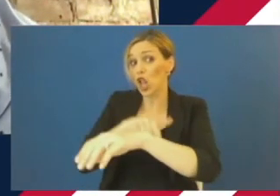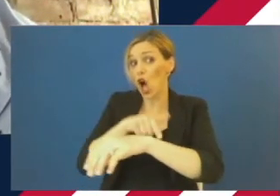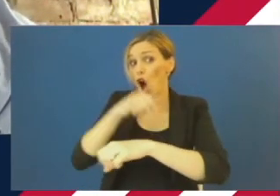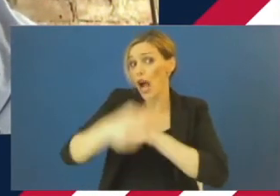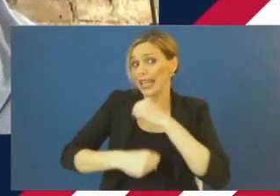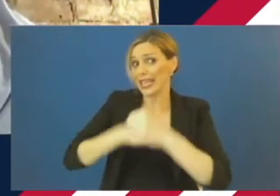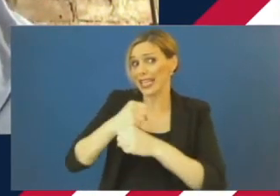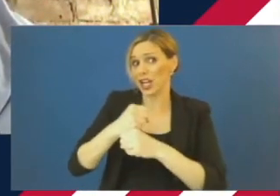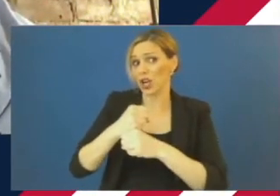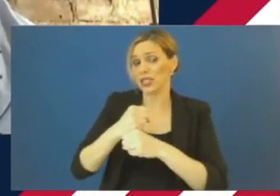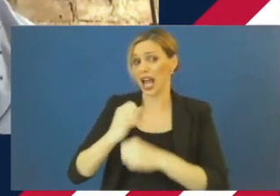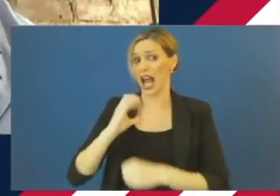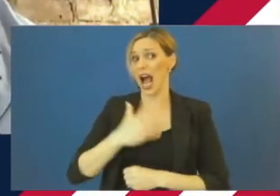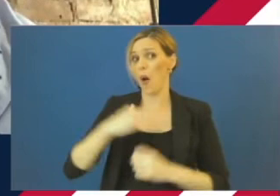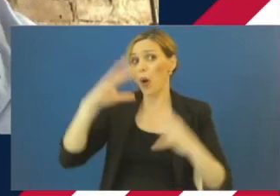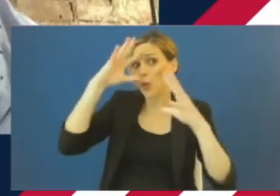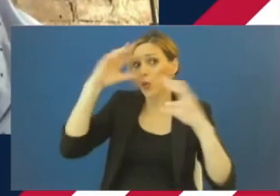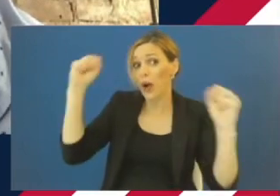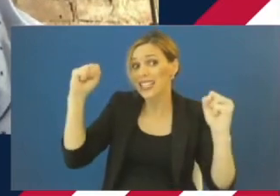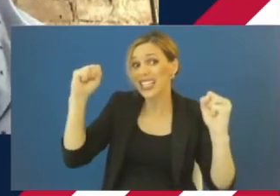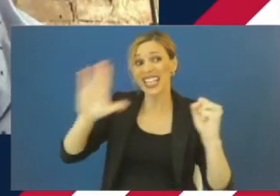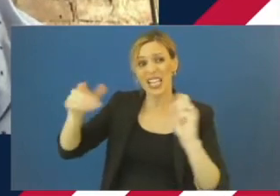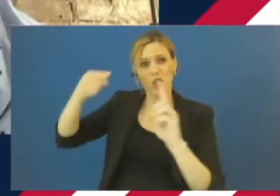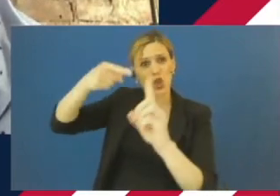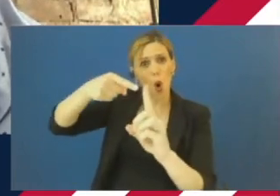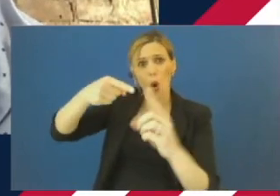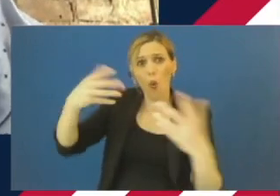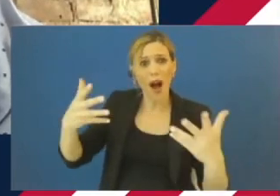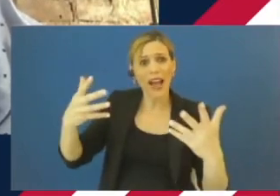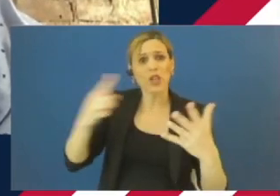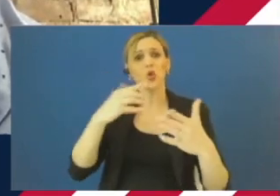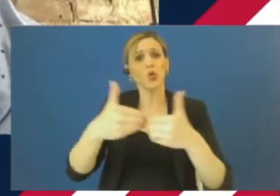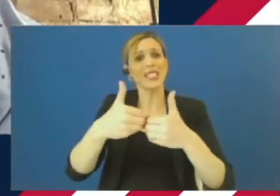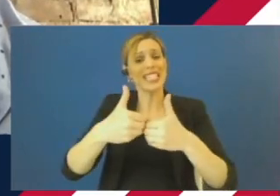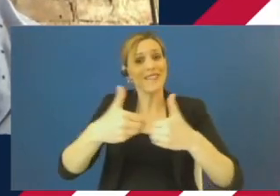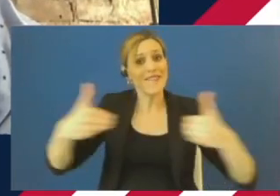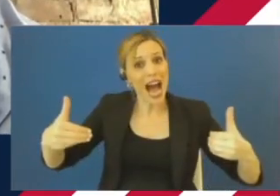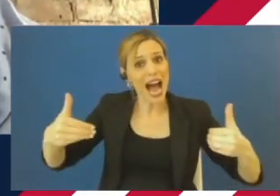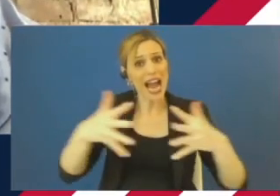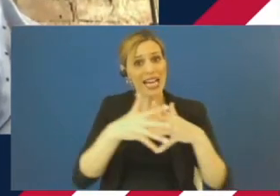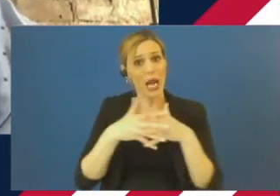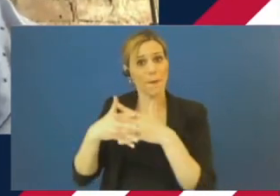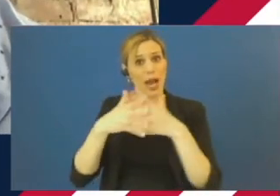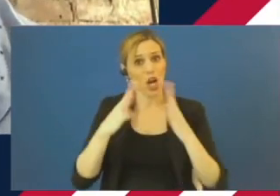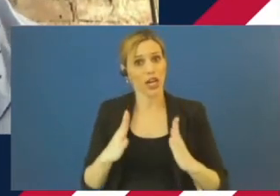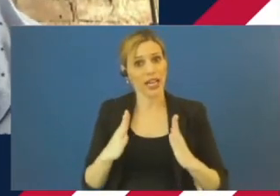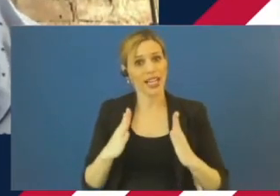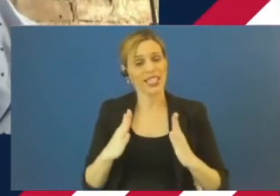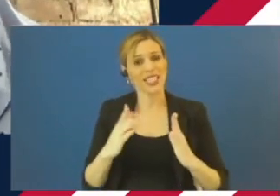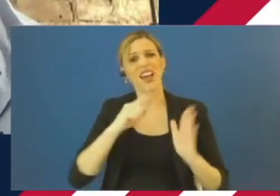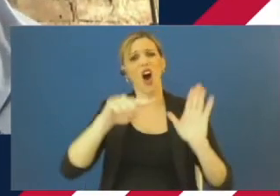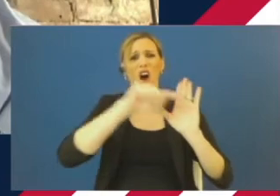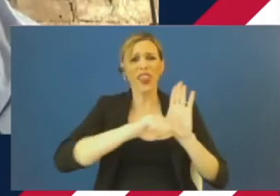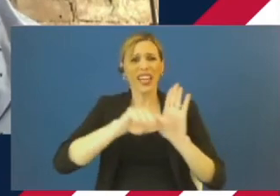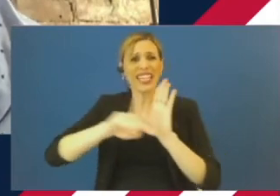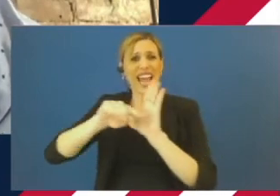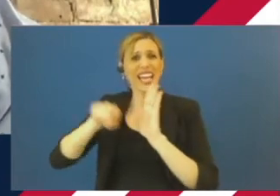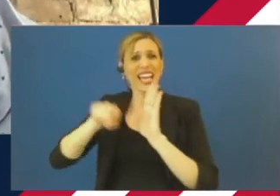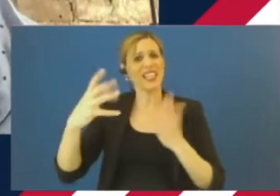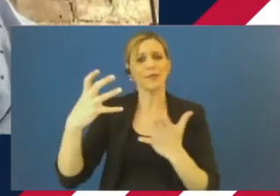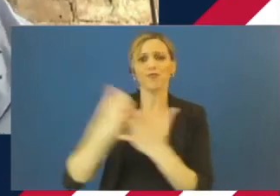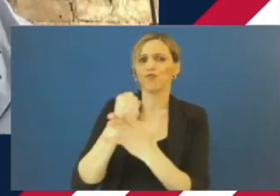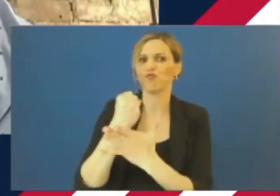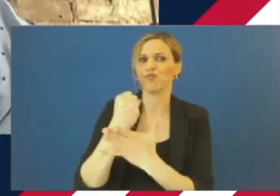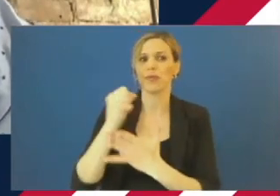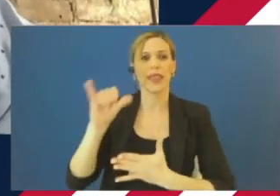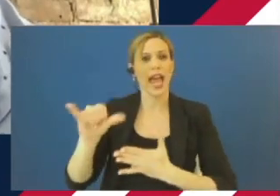every opportunity to divide Americans. He takes the ugliest impulses and gives them his support. He watches a march of